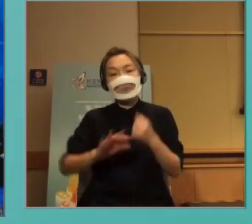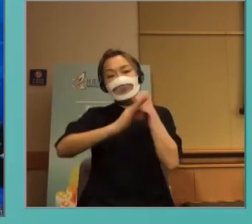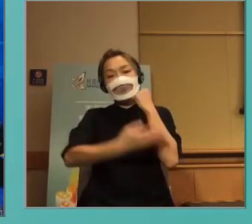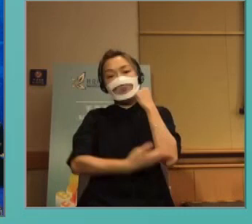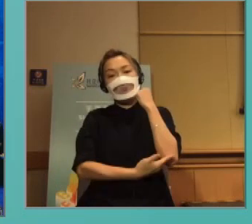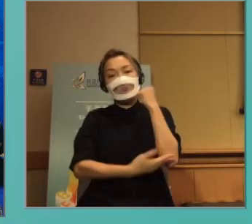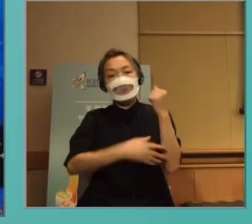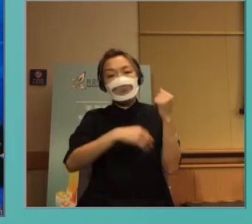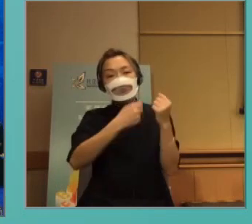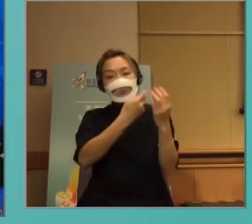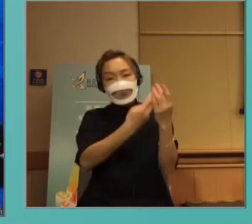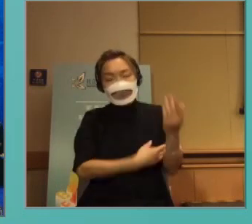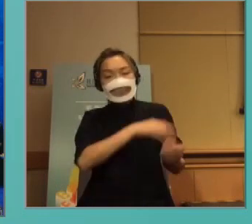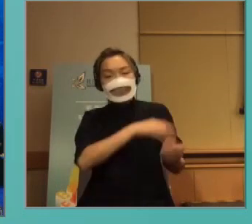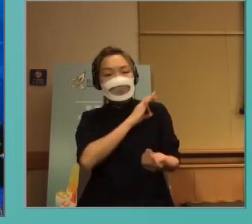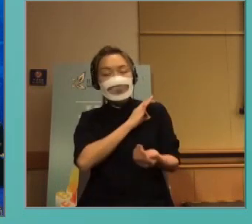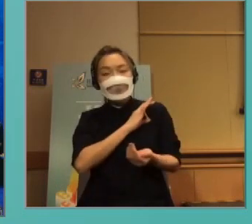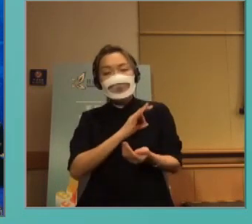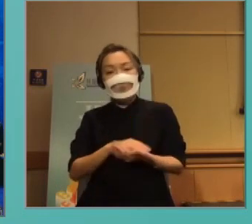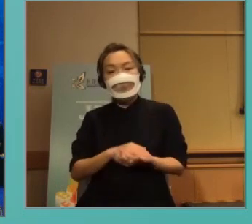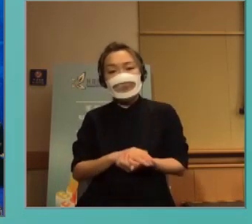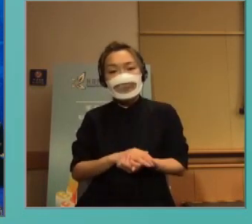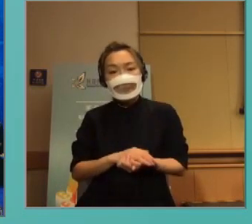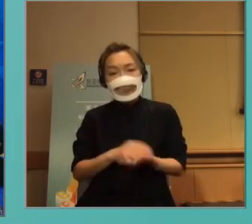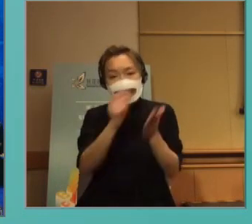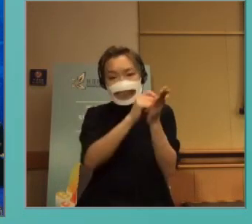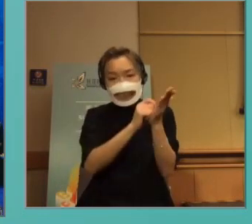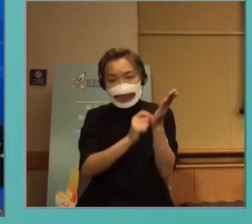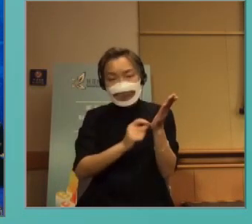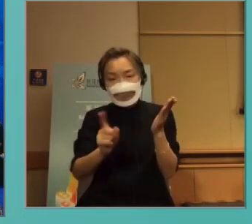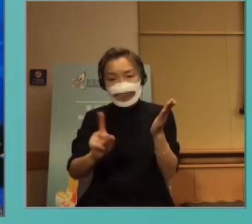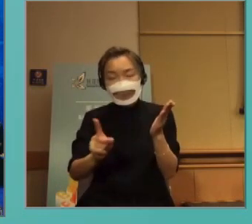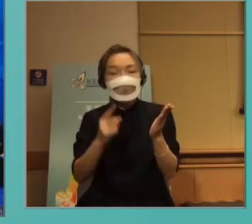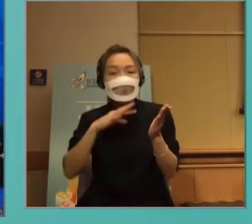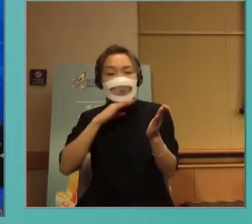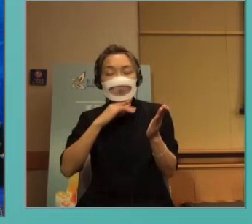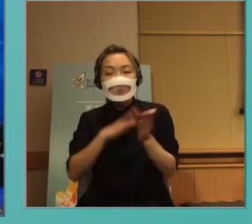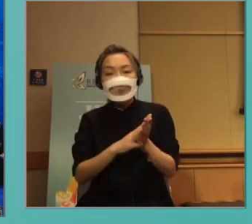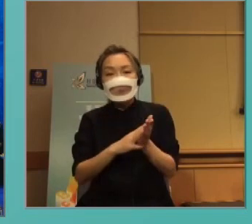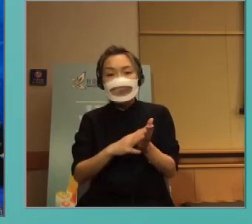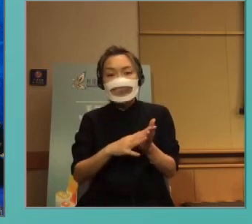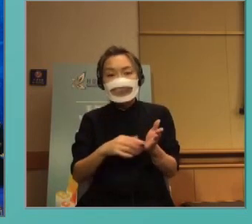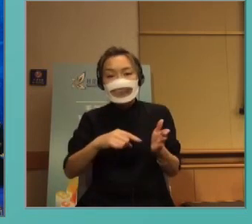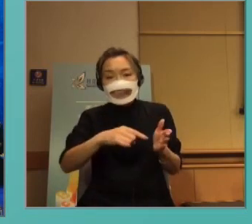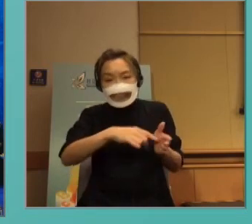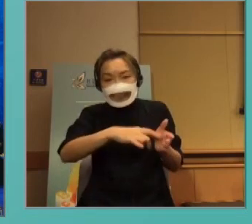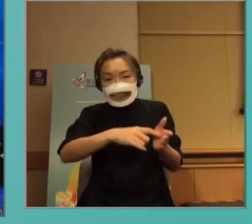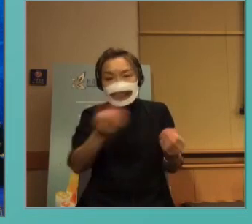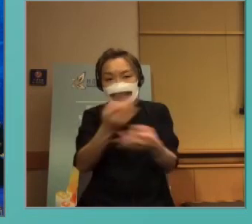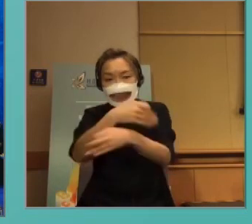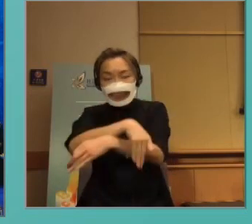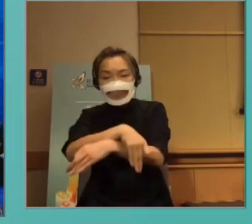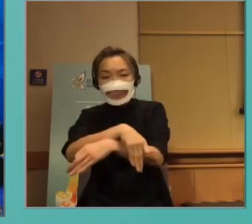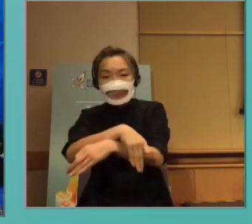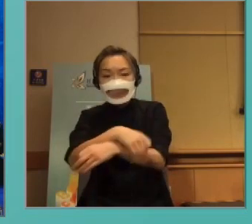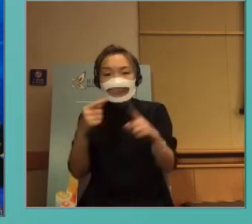are placed and programmed by smart contract, you remove the human elements that is always at the roots of a